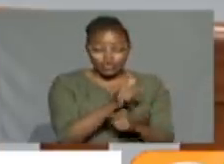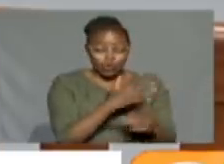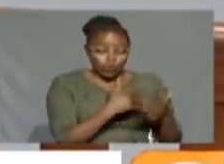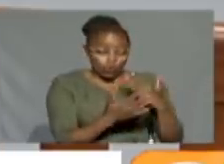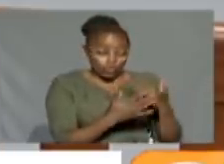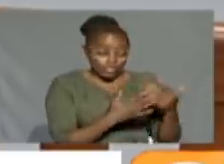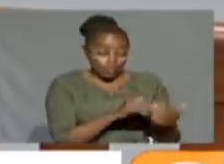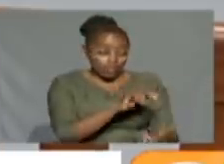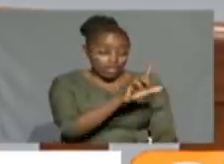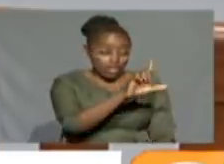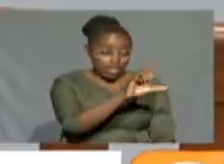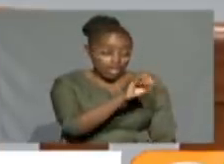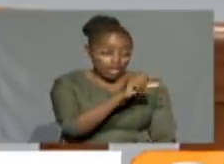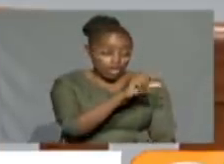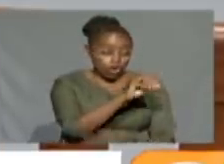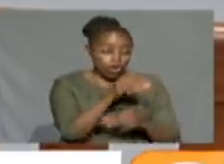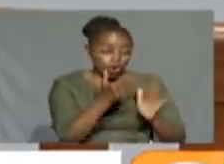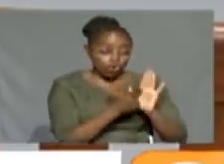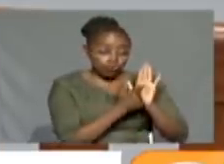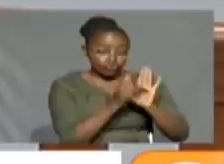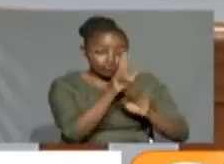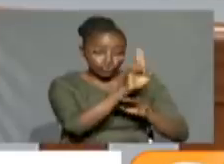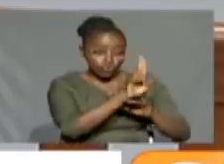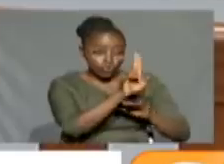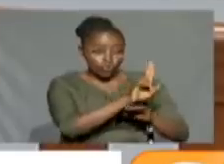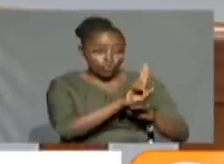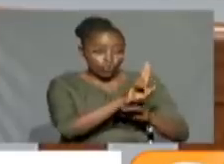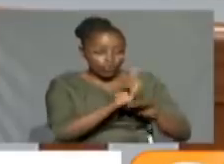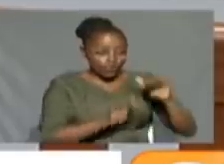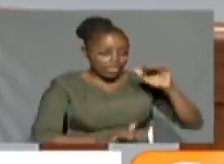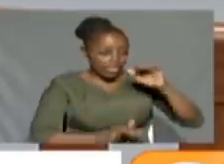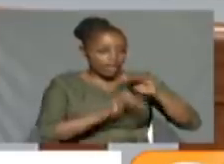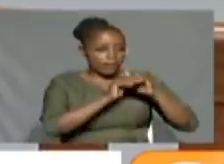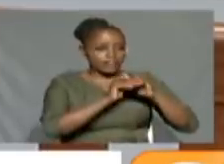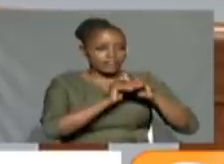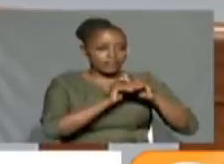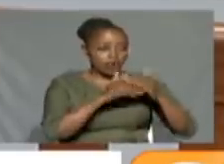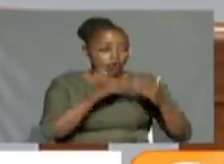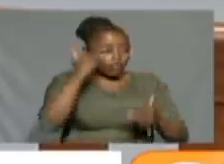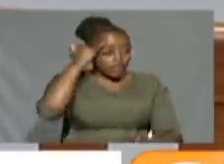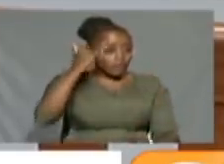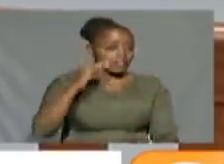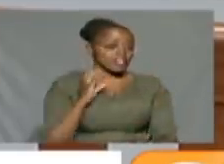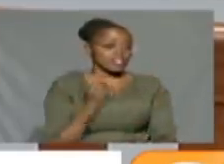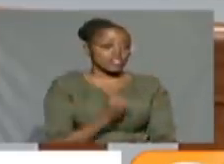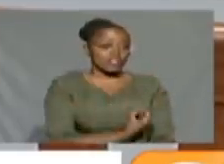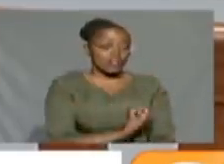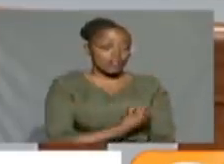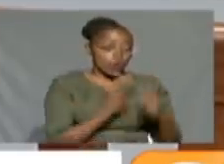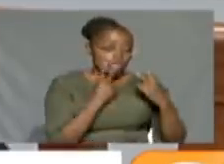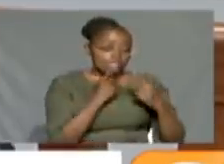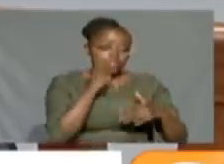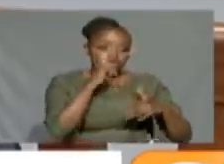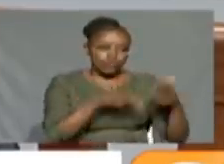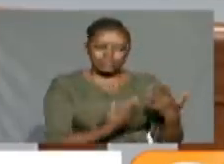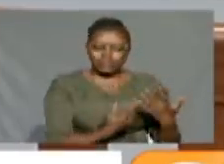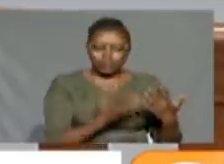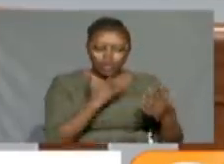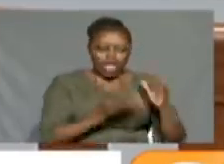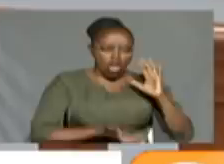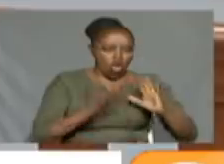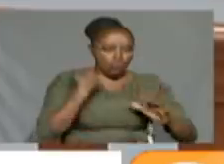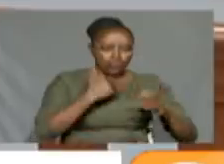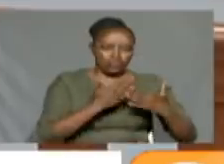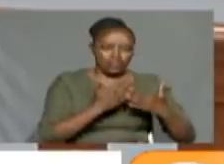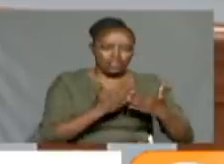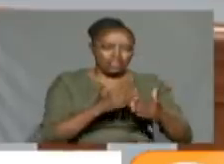use sometimes becomes physical limitations of our imaginations. Mm. We said, why don't we remove the